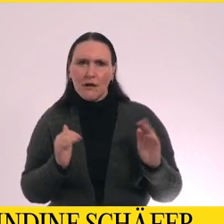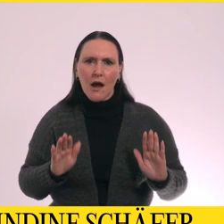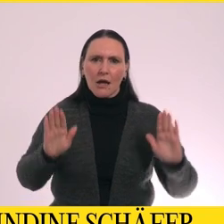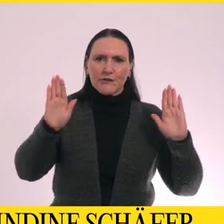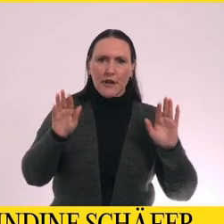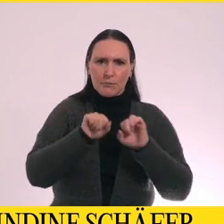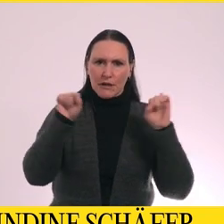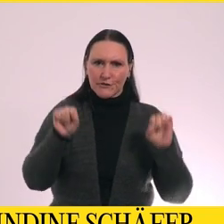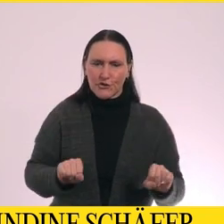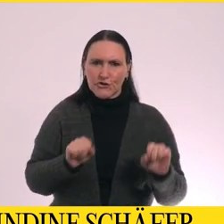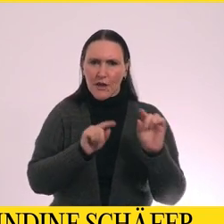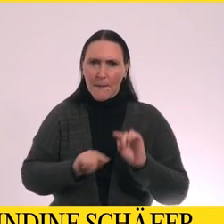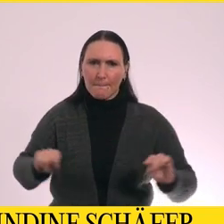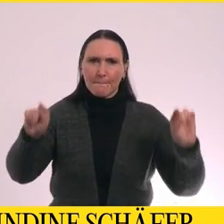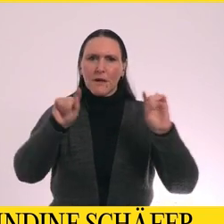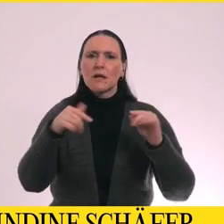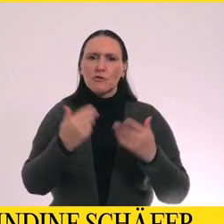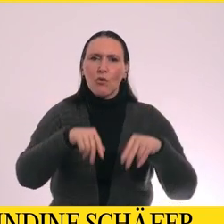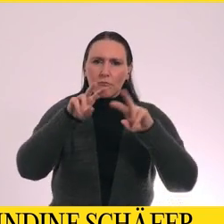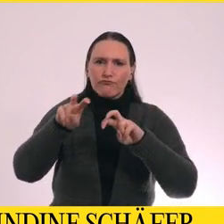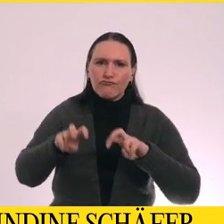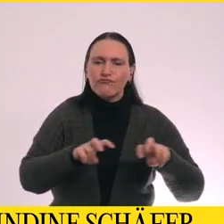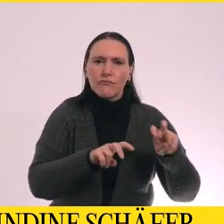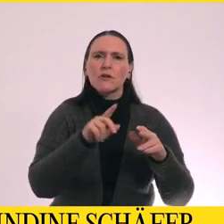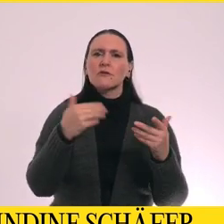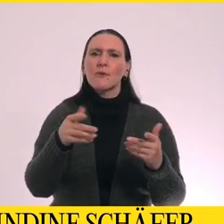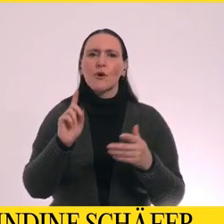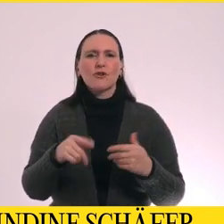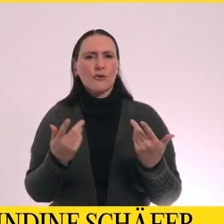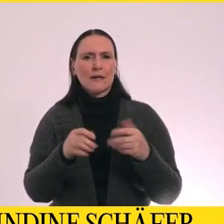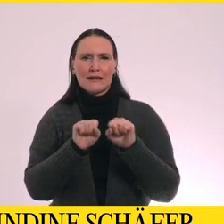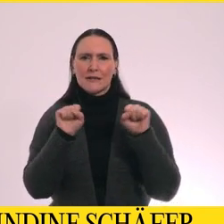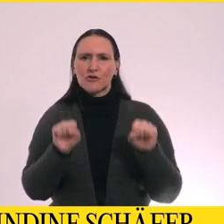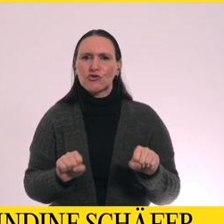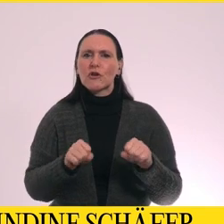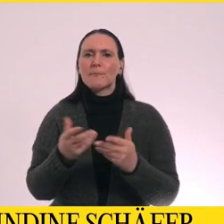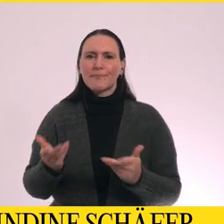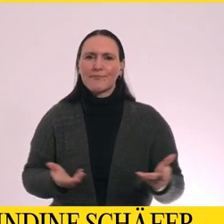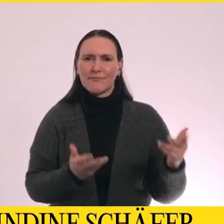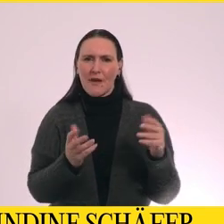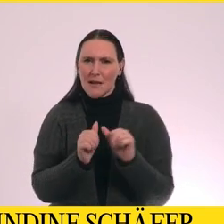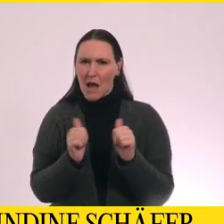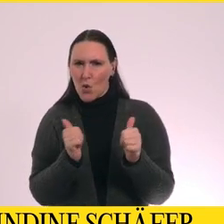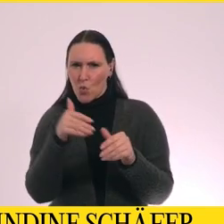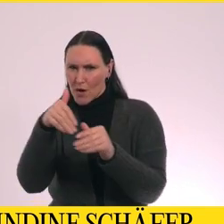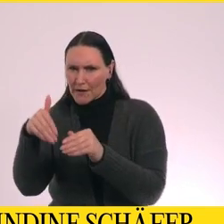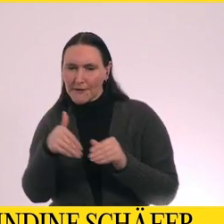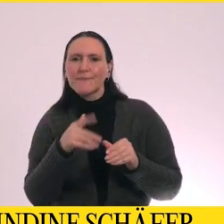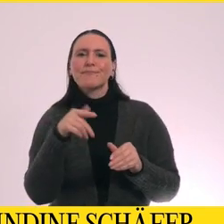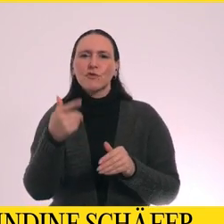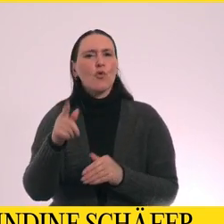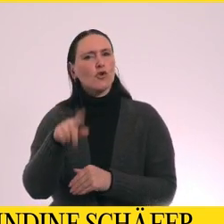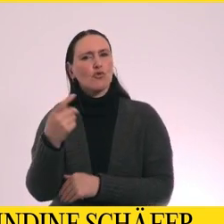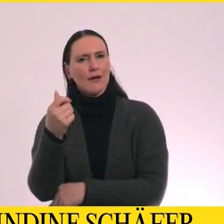to help the house for fundraising, because sustainability, we will see later, is a big chapter for the house as